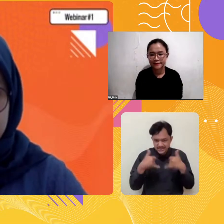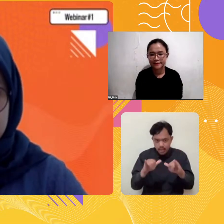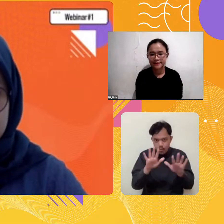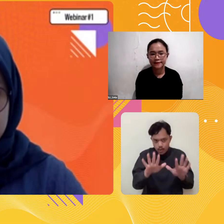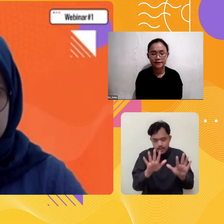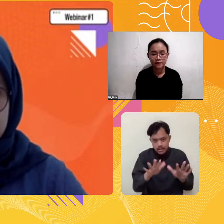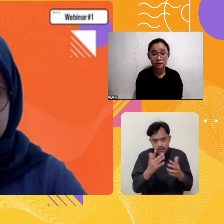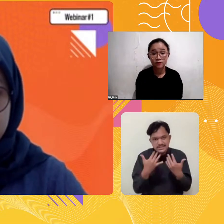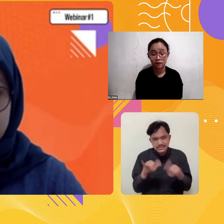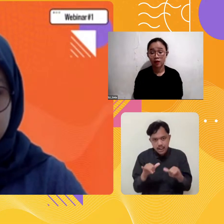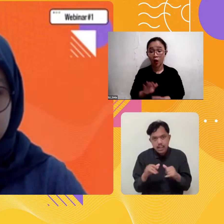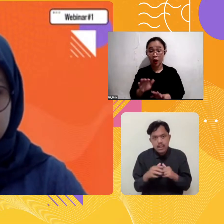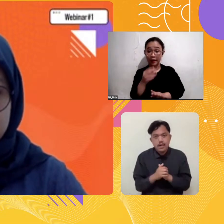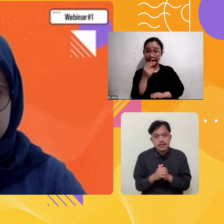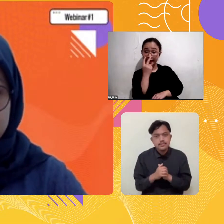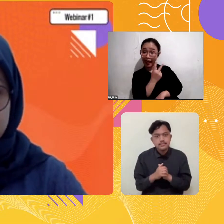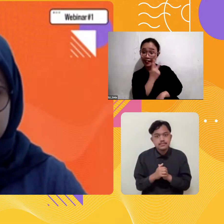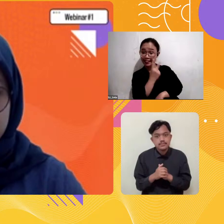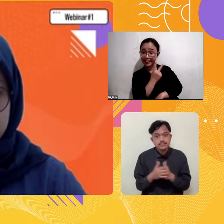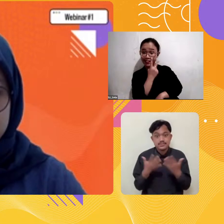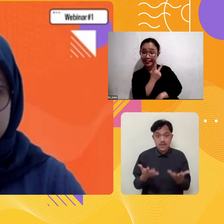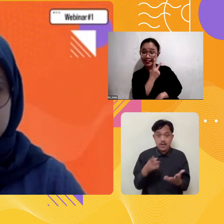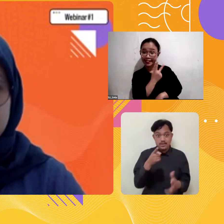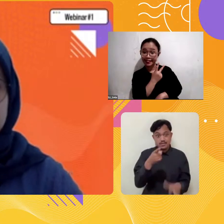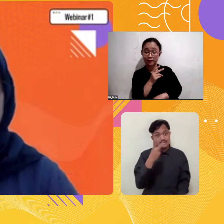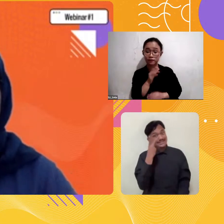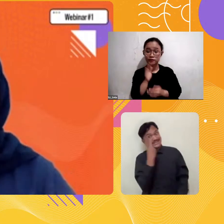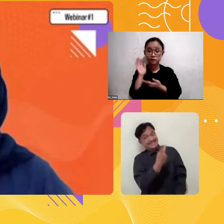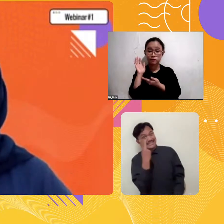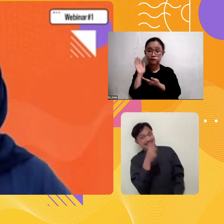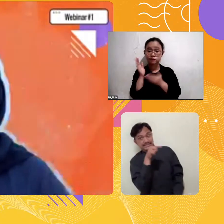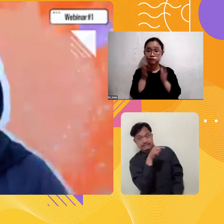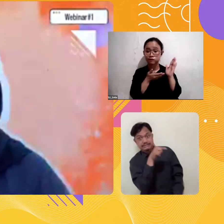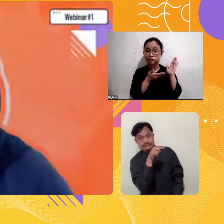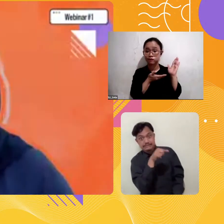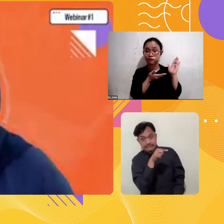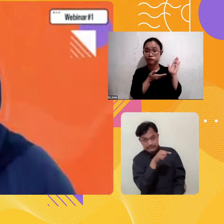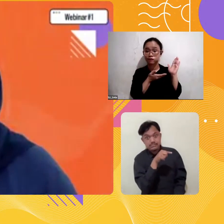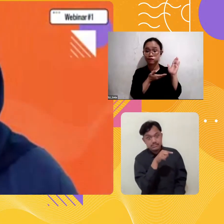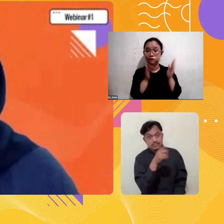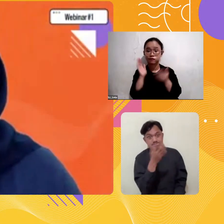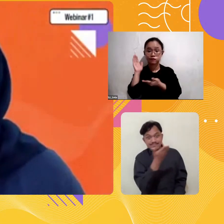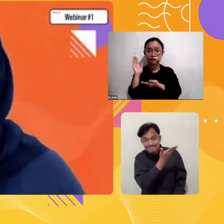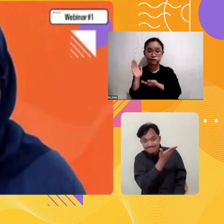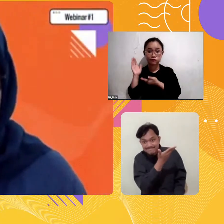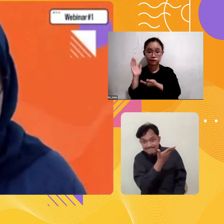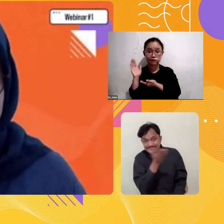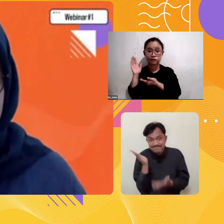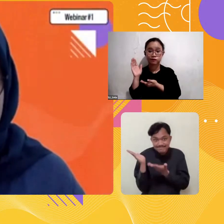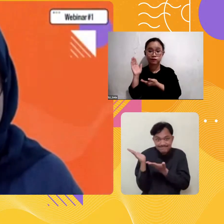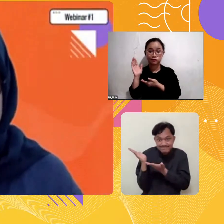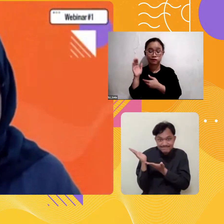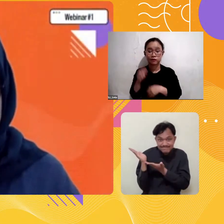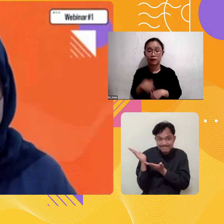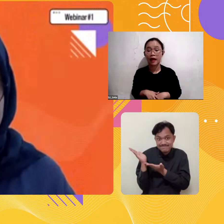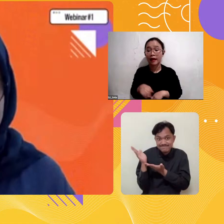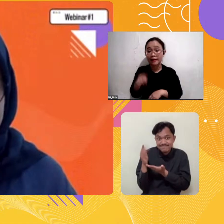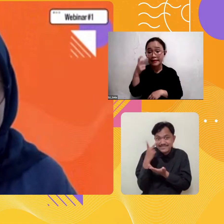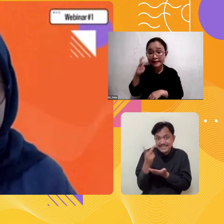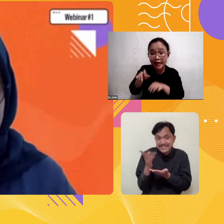You can see it here in the chat box. So please, we're going to